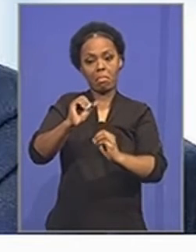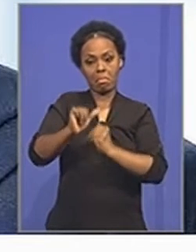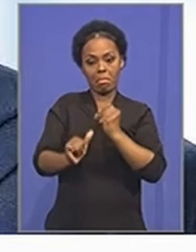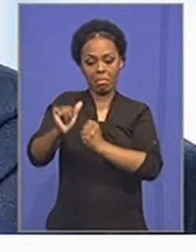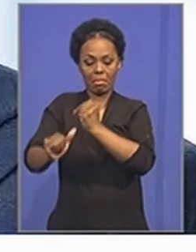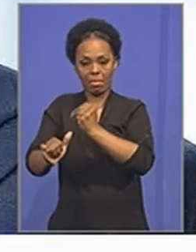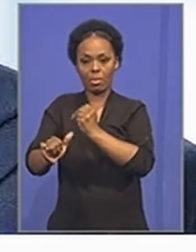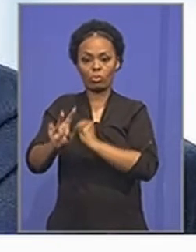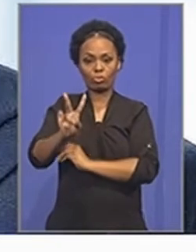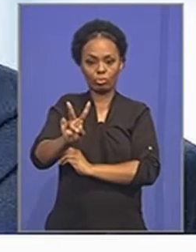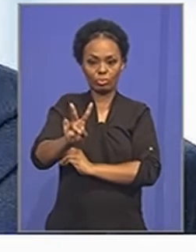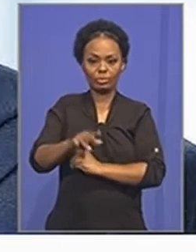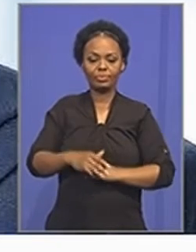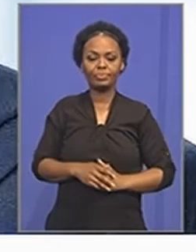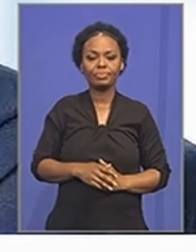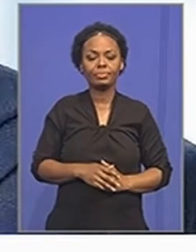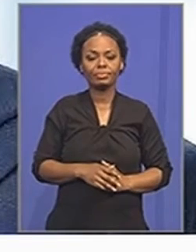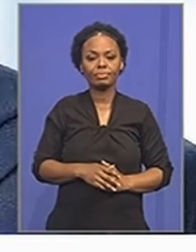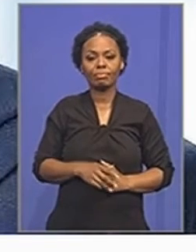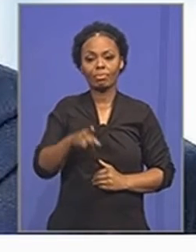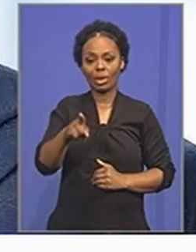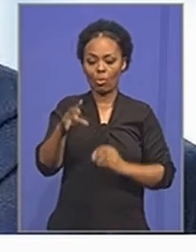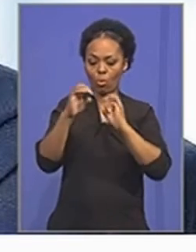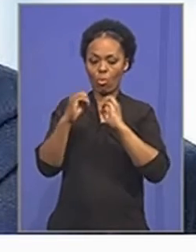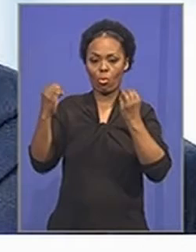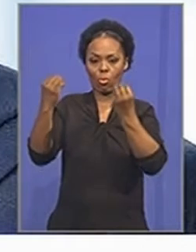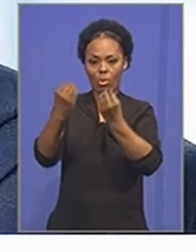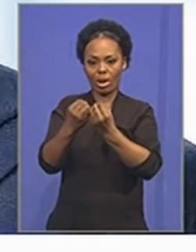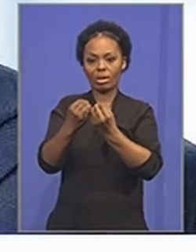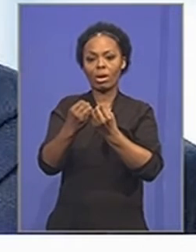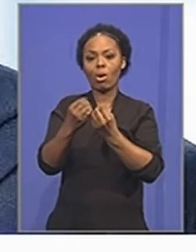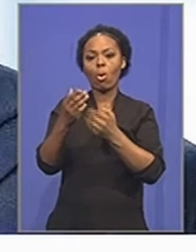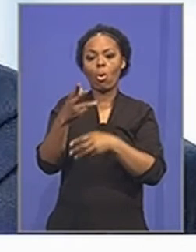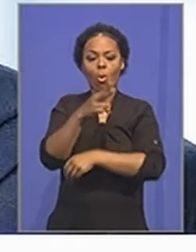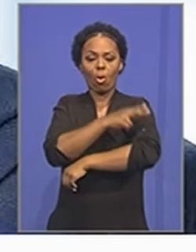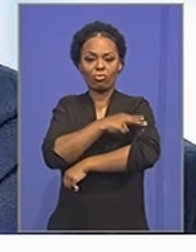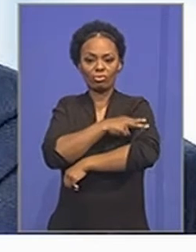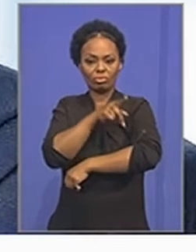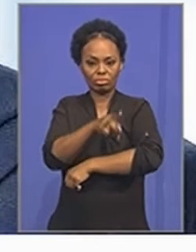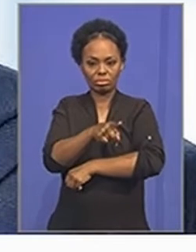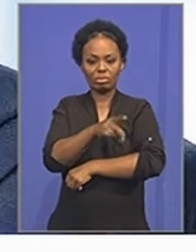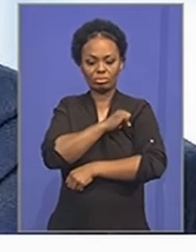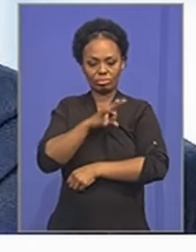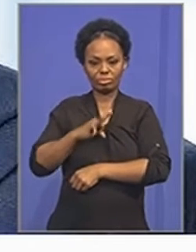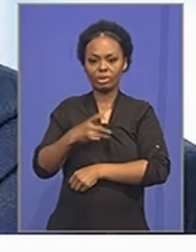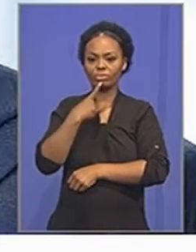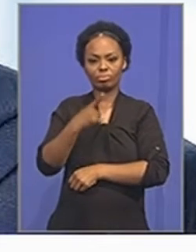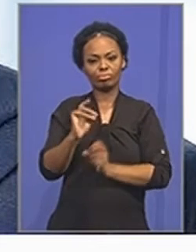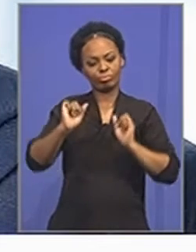what we call right sizing of the organization. The officials have agreed that we will probably have to cut our staff